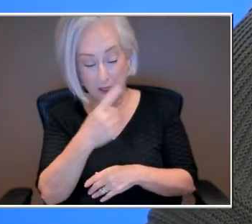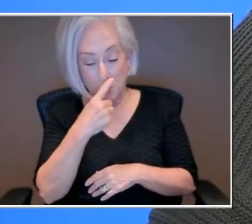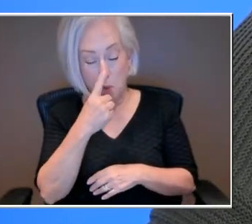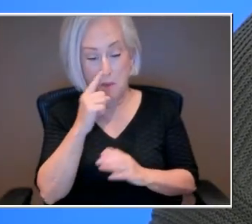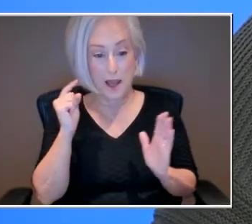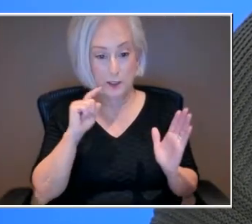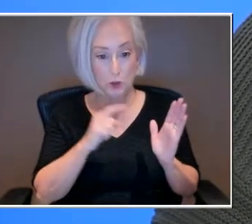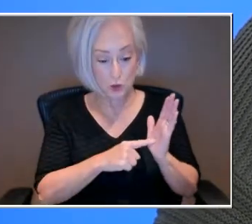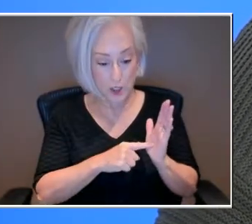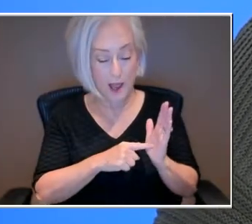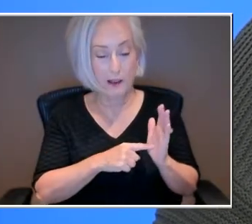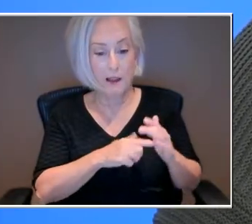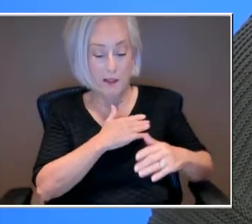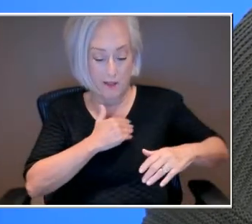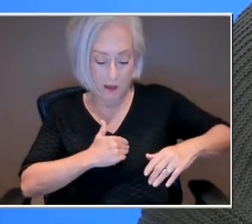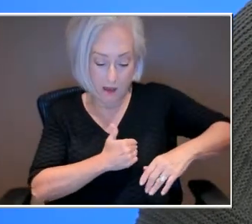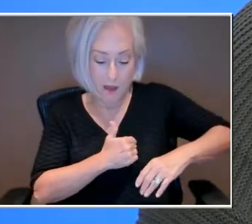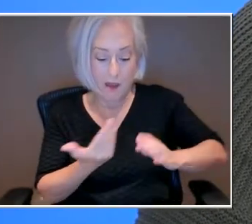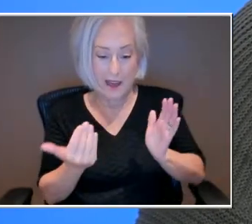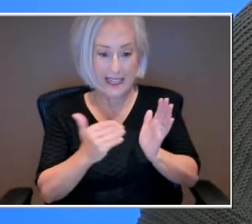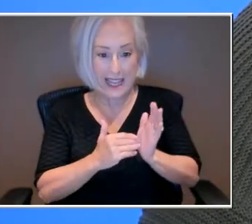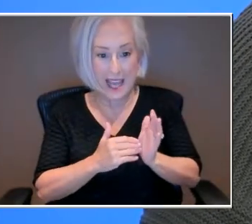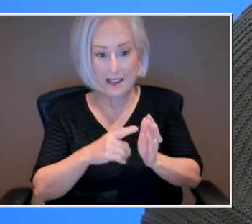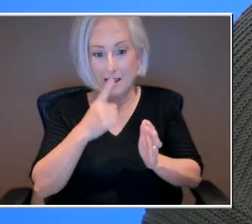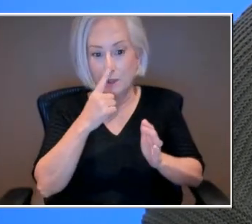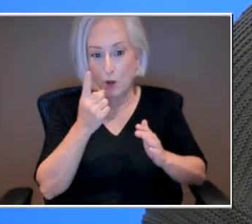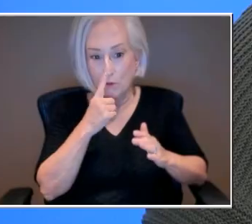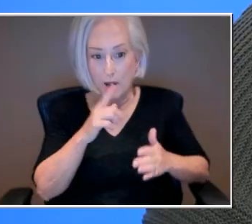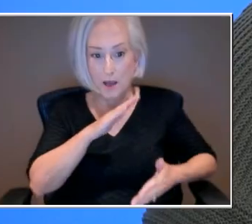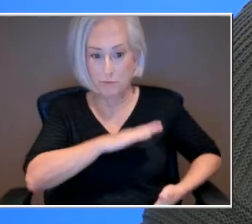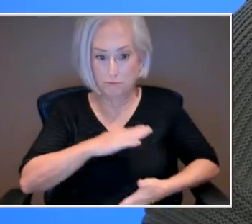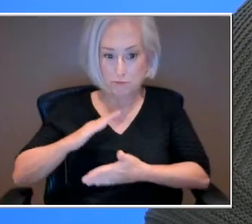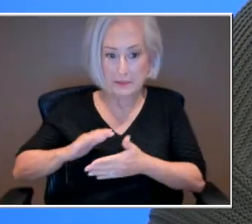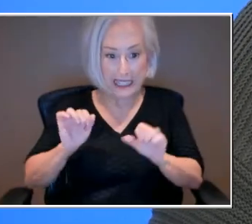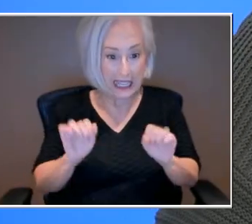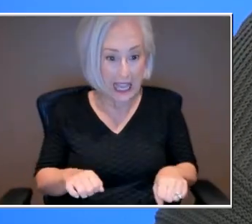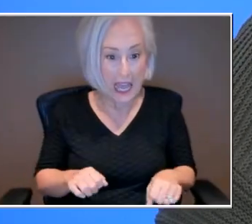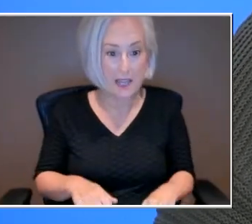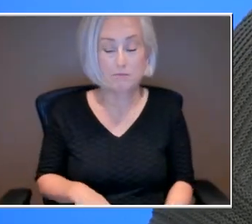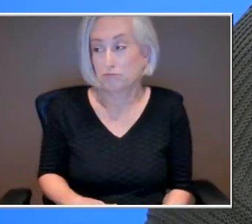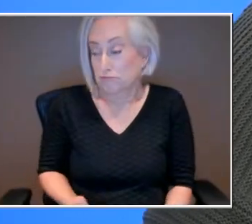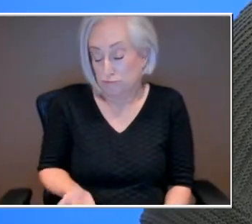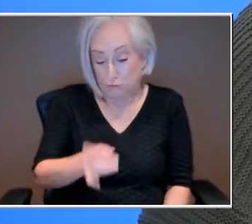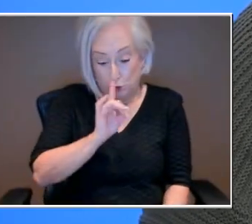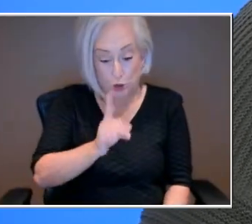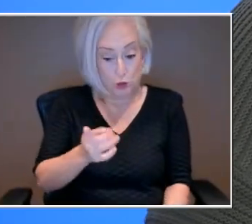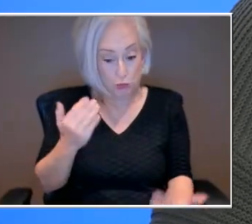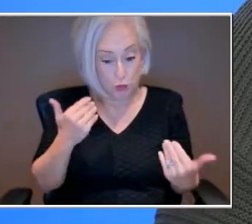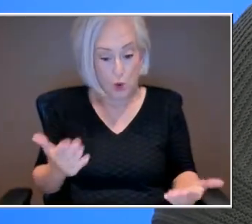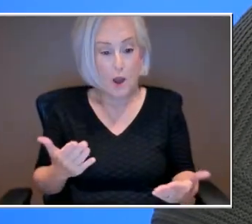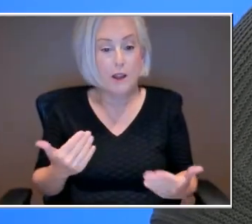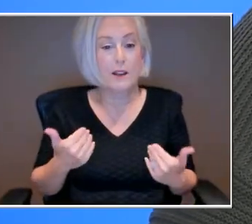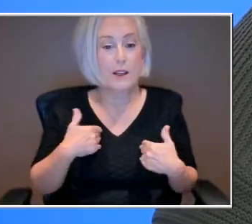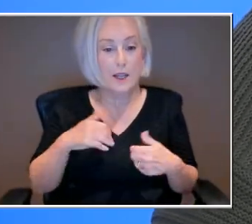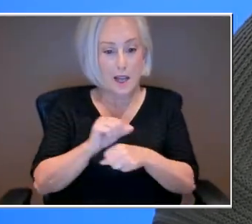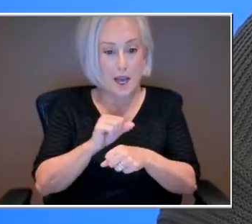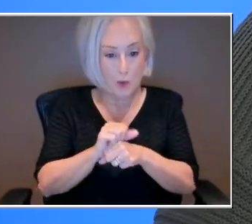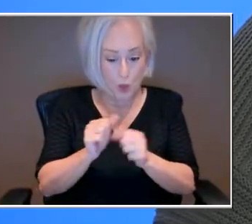there any way that we can get scans? And they're like, yeah, absolutely. I work alongside them, so you know,